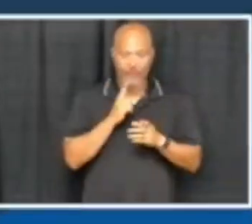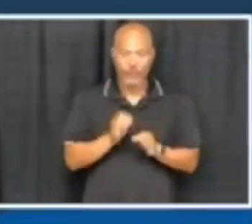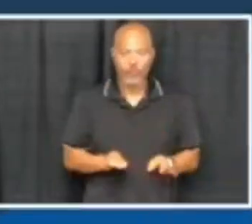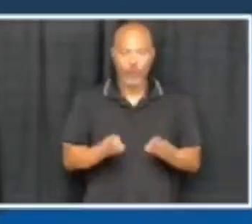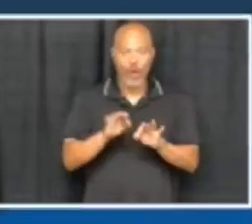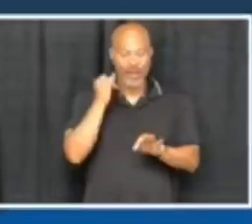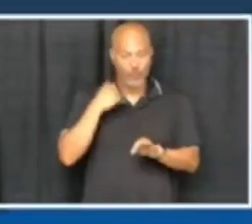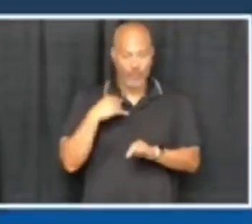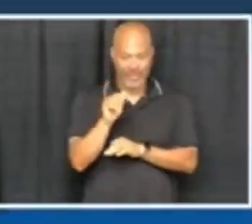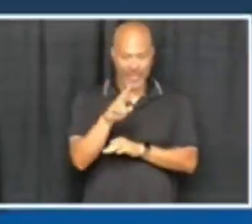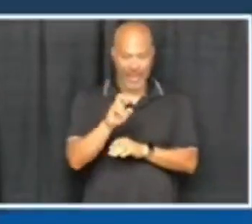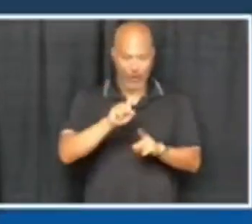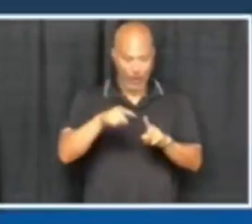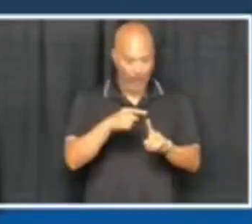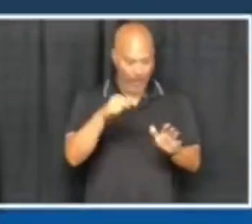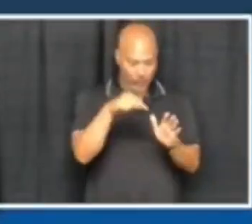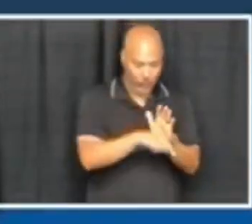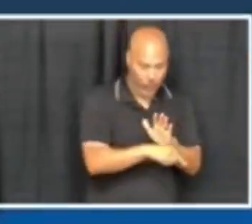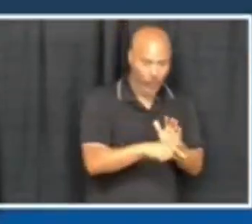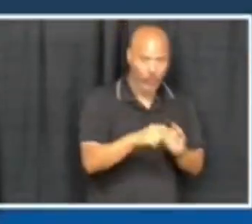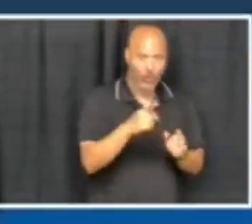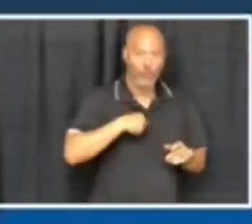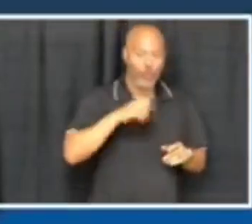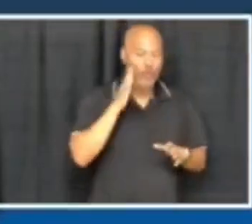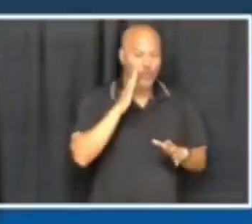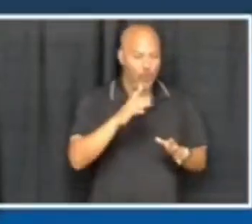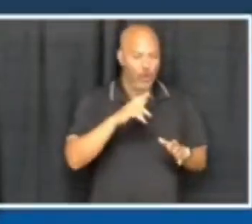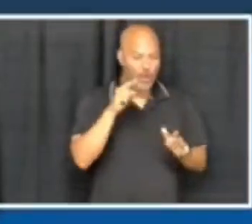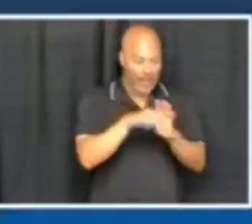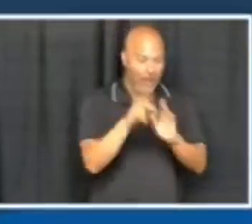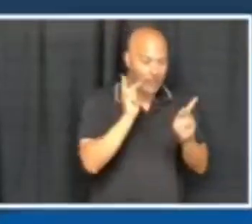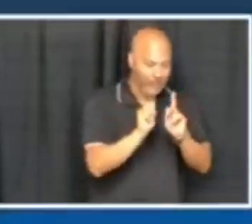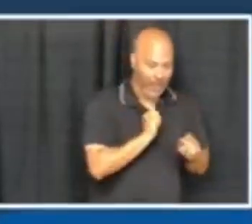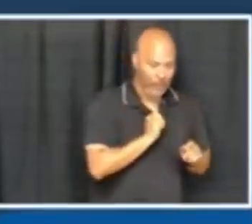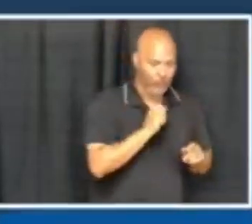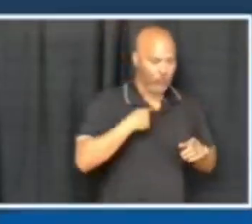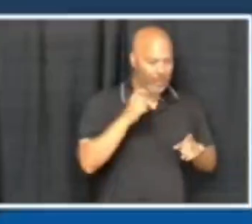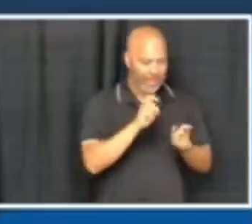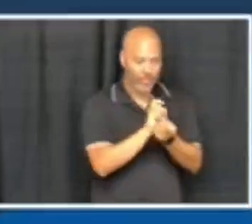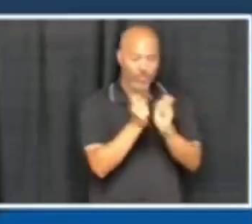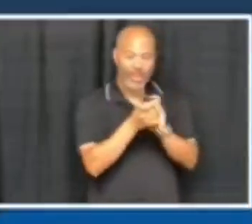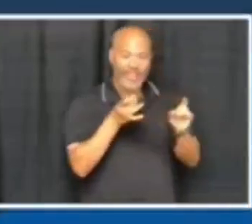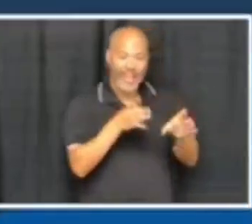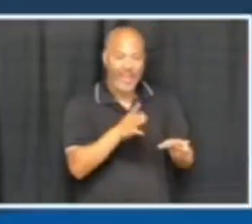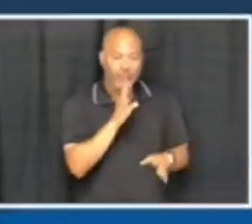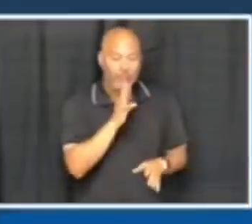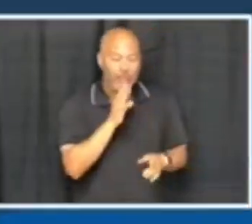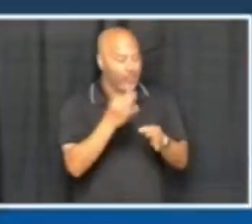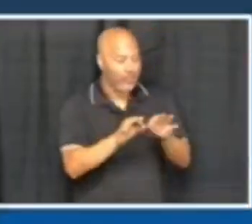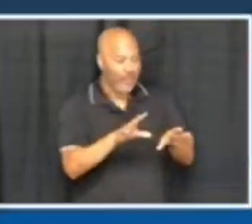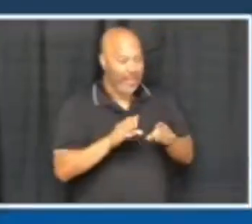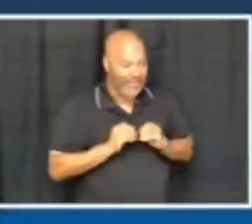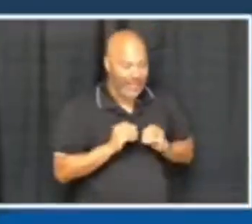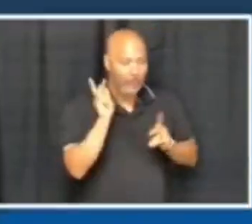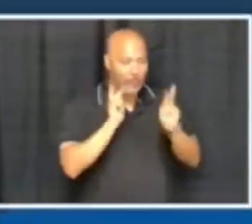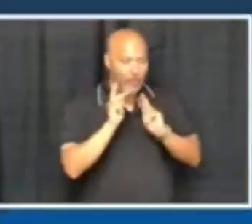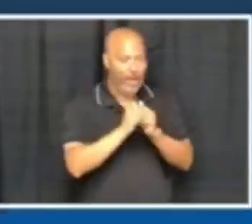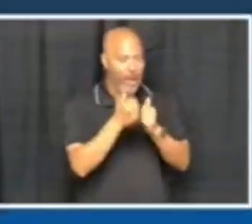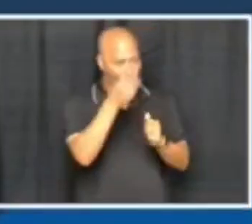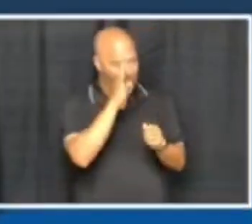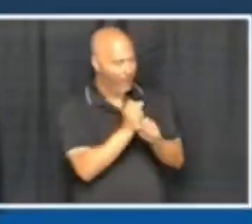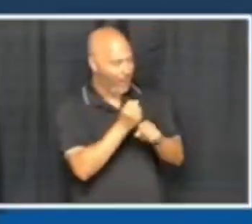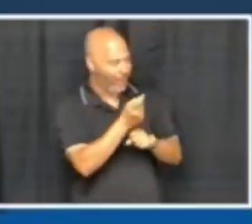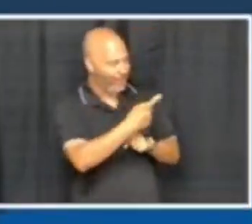we care about suicide and homicide, we will change and stop this hate speech and just accept people the way God made